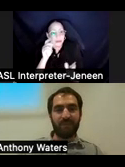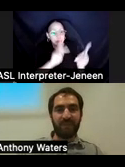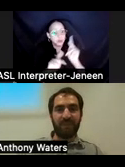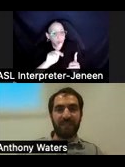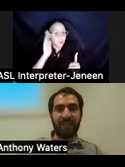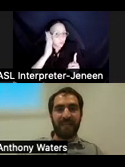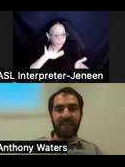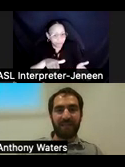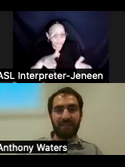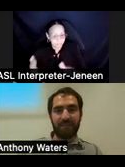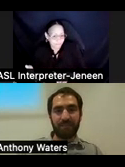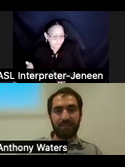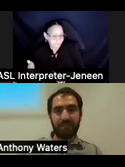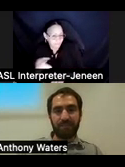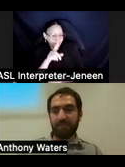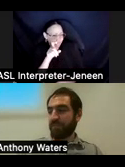attempts result in death.